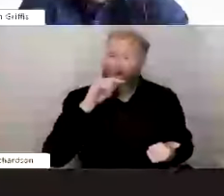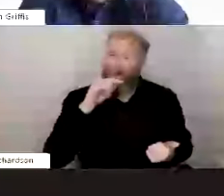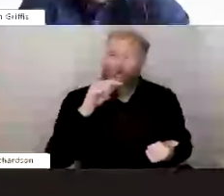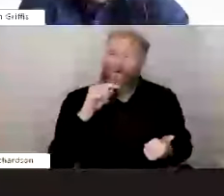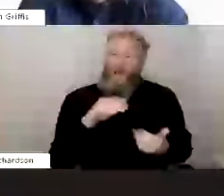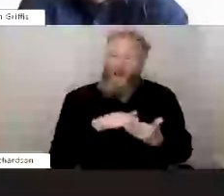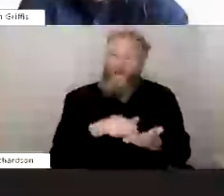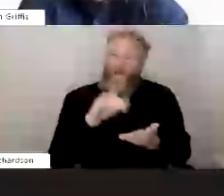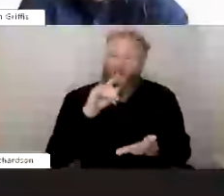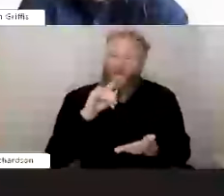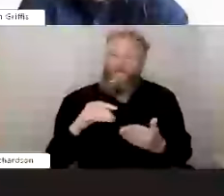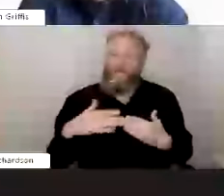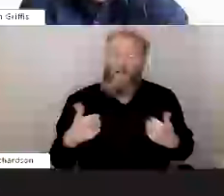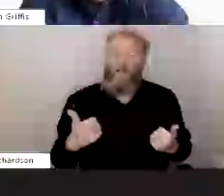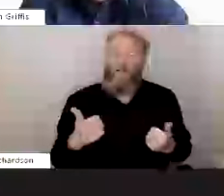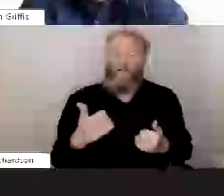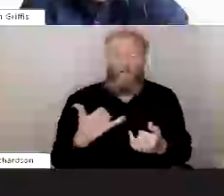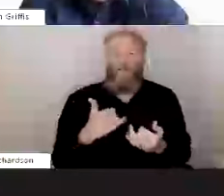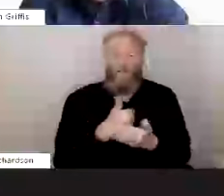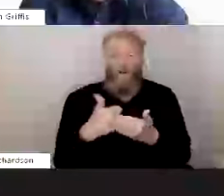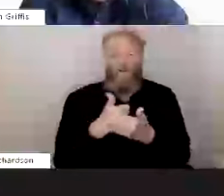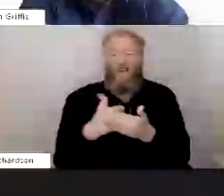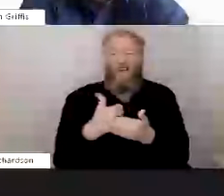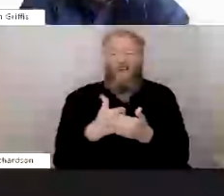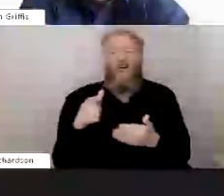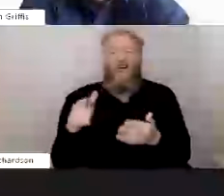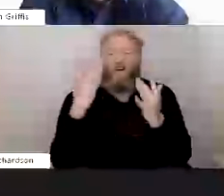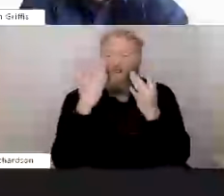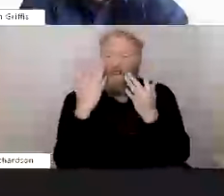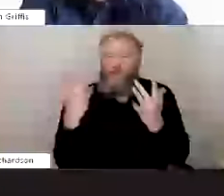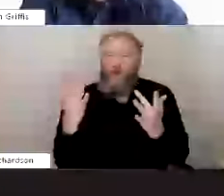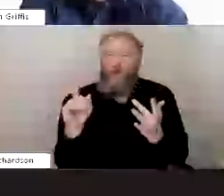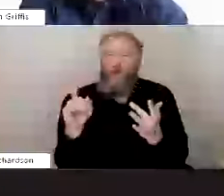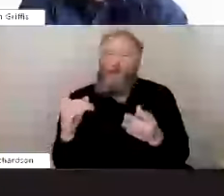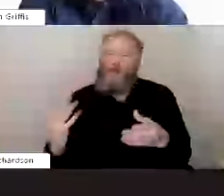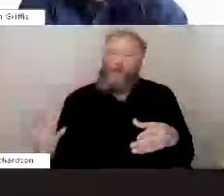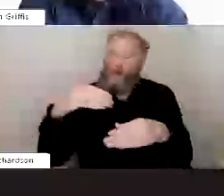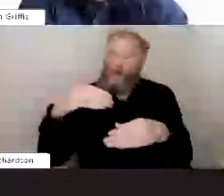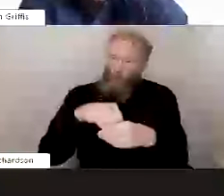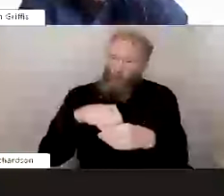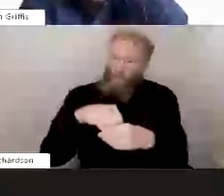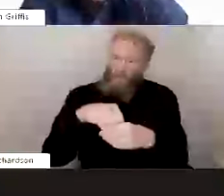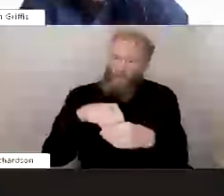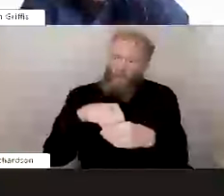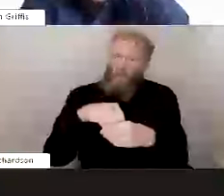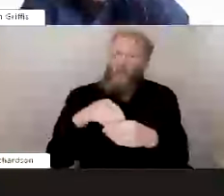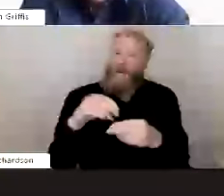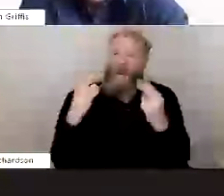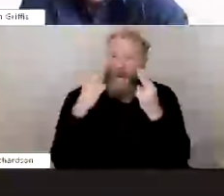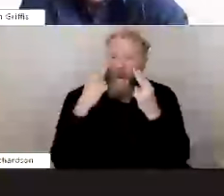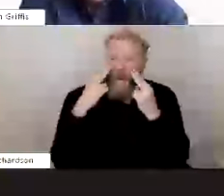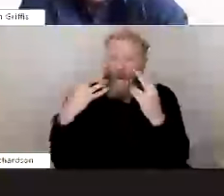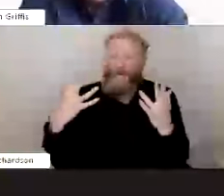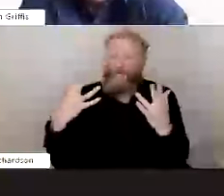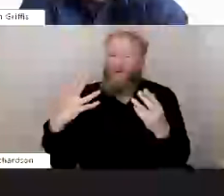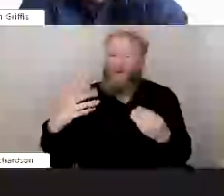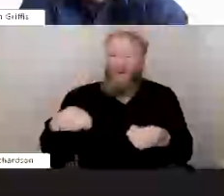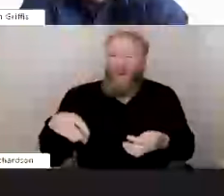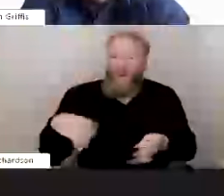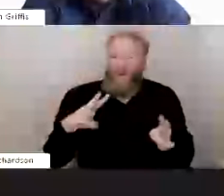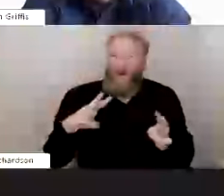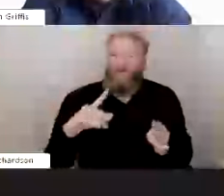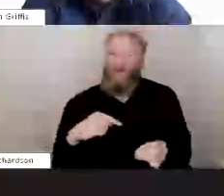And that shows that inclusion is a natural state of being in our community.